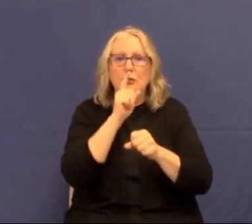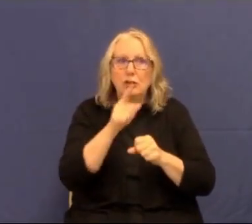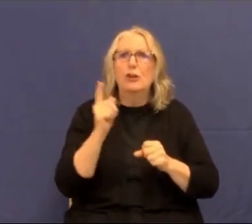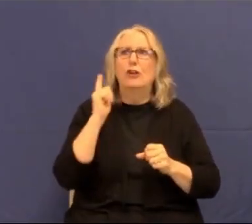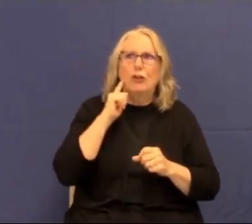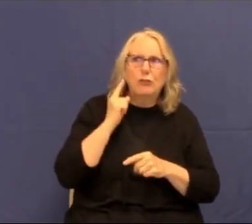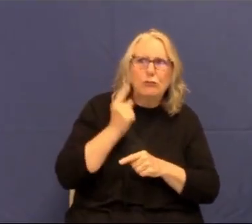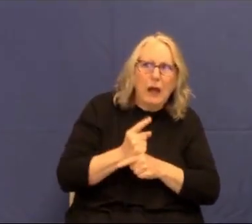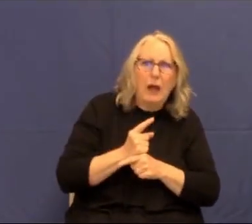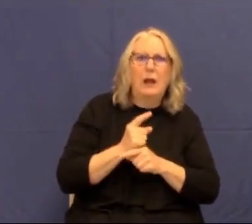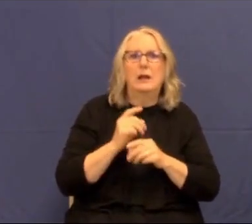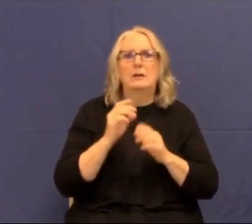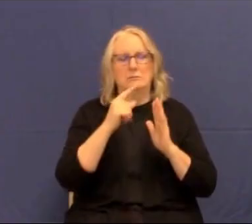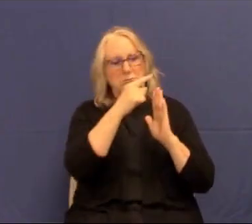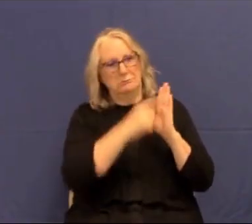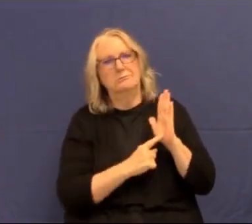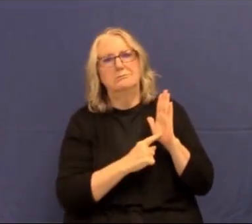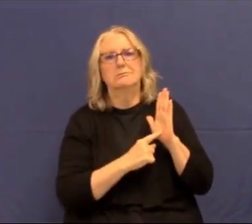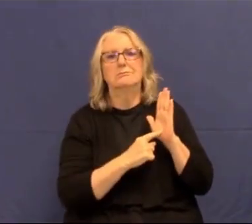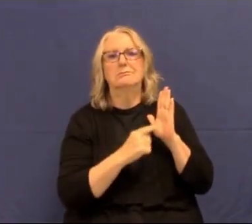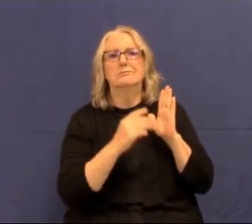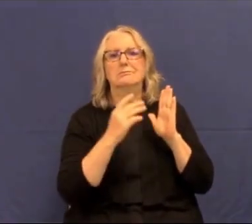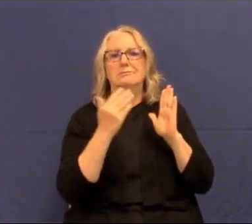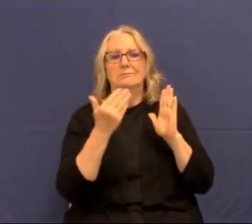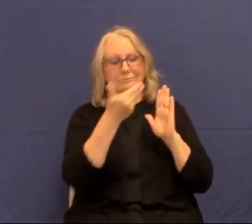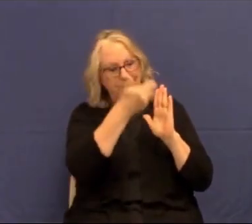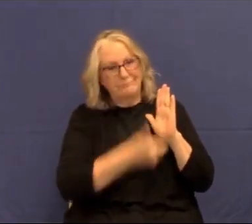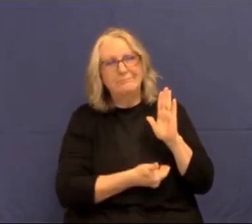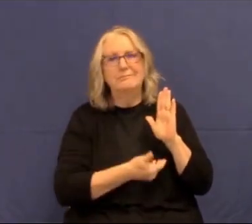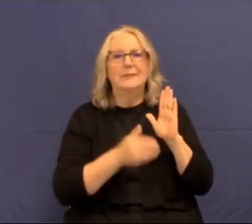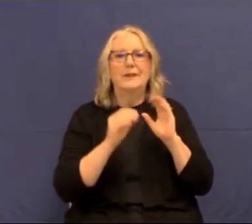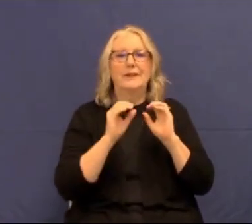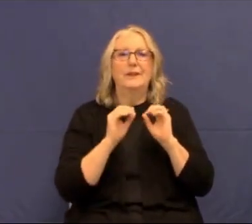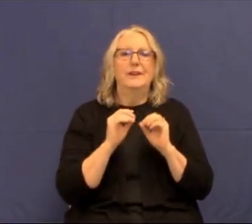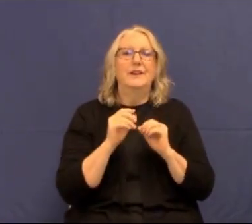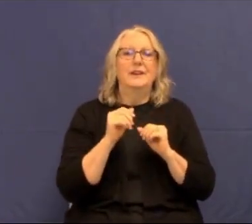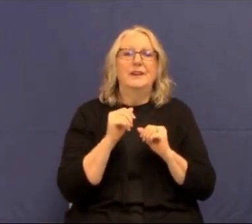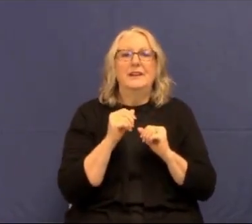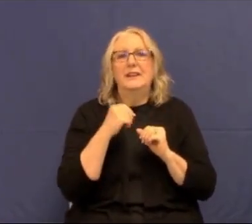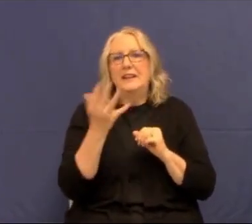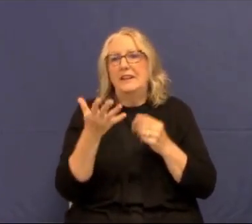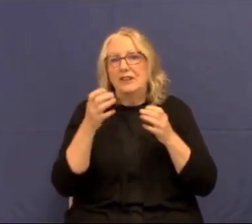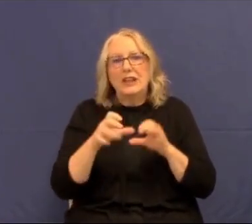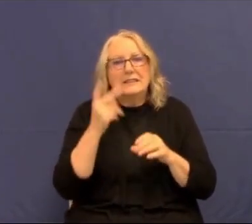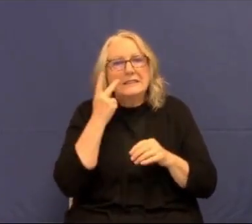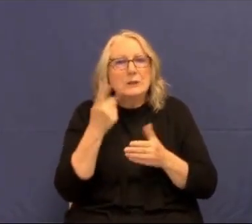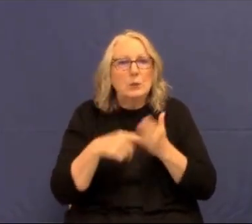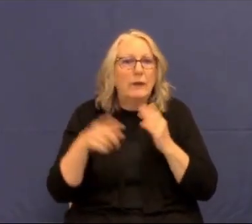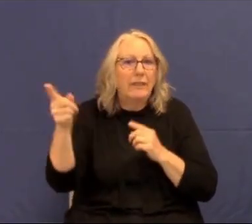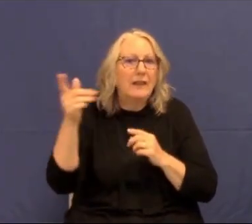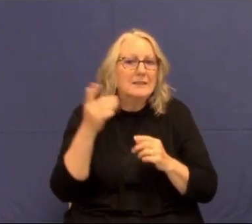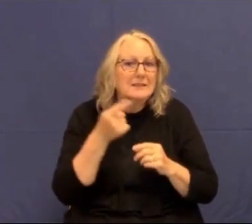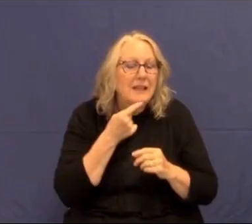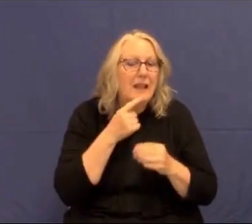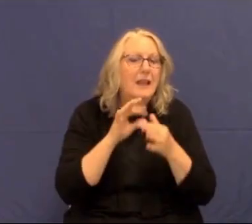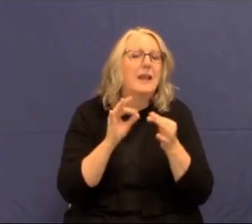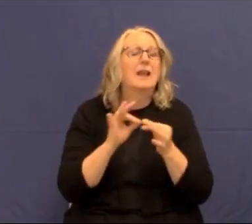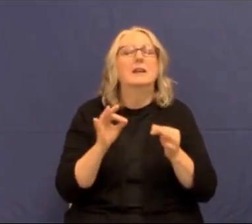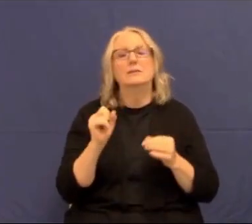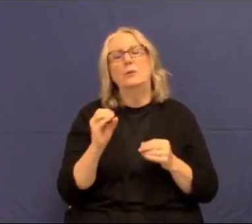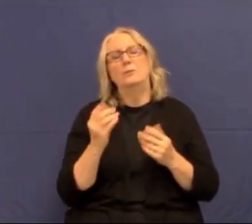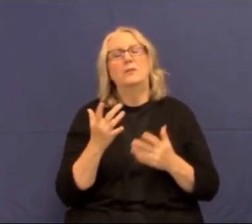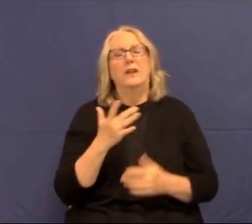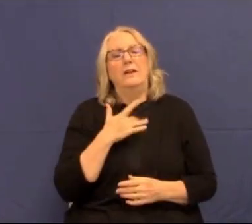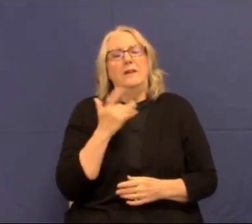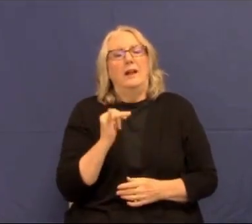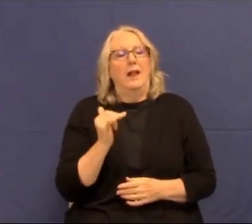checking, making sure that I heard it right. When they send out the text message, it gives them a chance to see what they said, and that